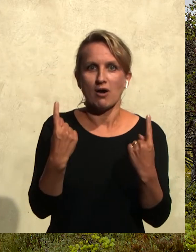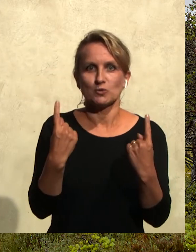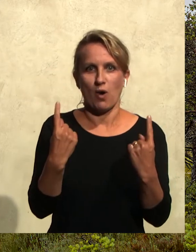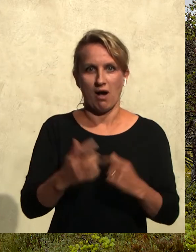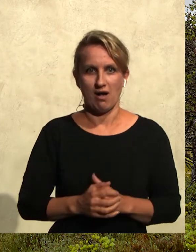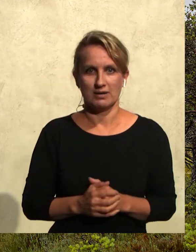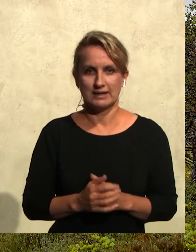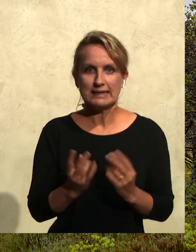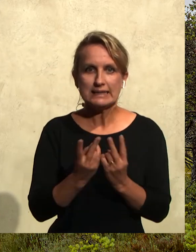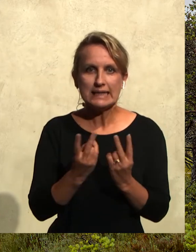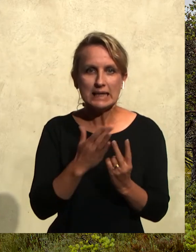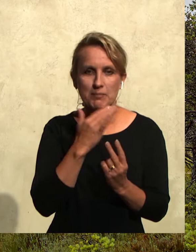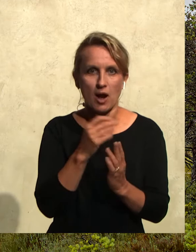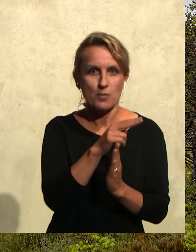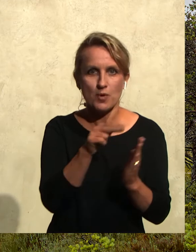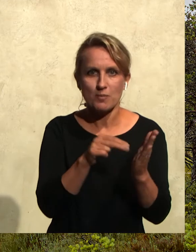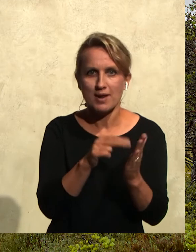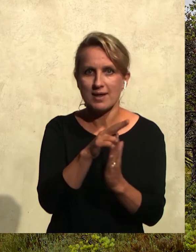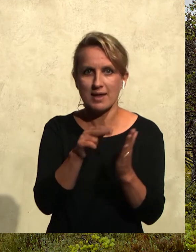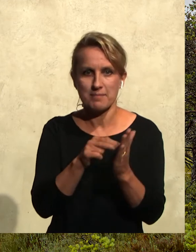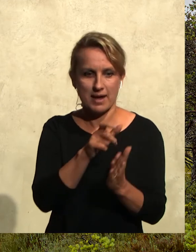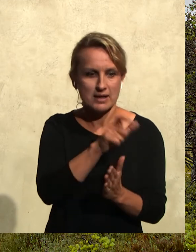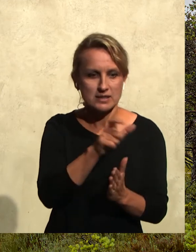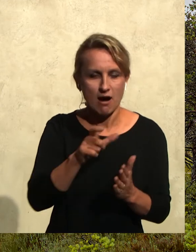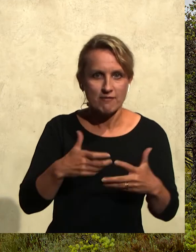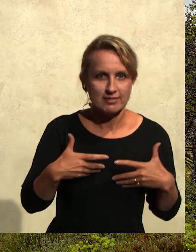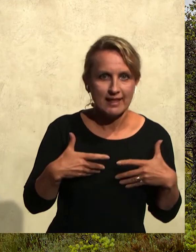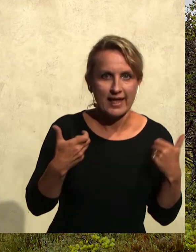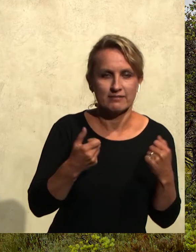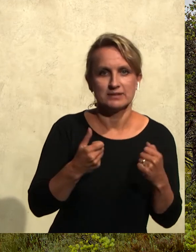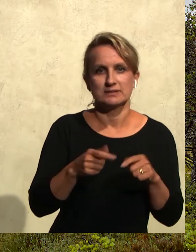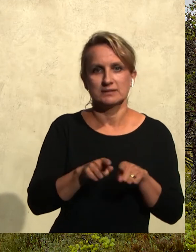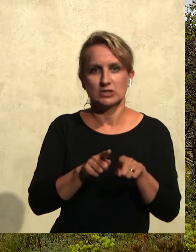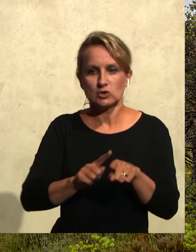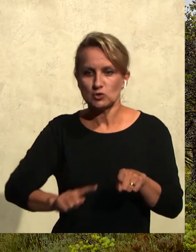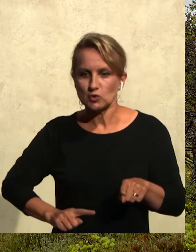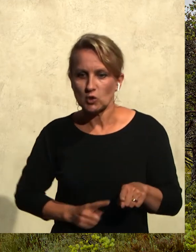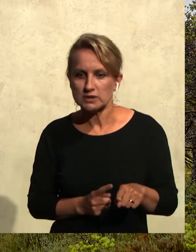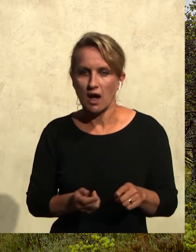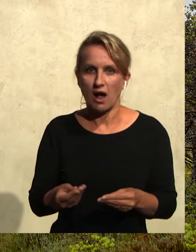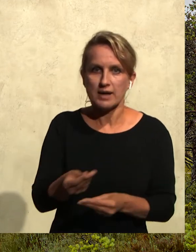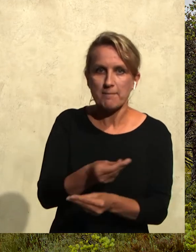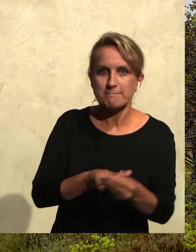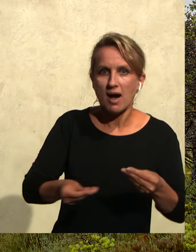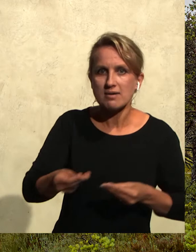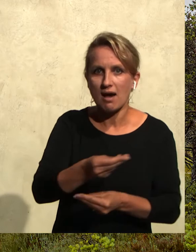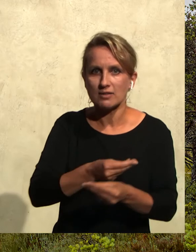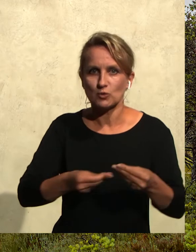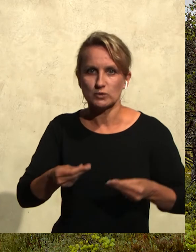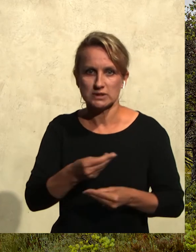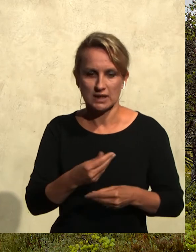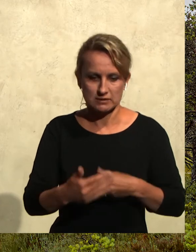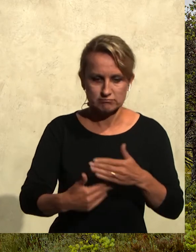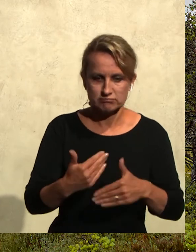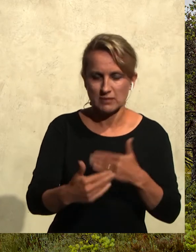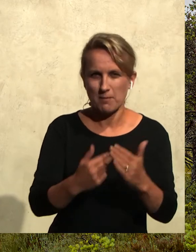both in the public health sense and more broadly, socially and economically. So